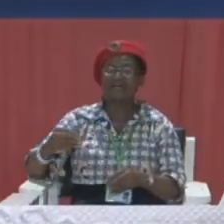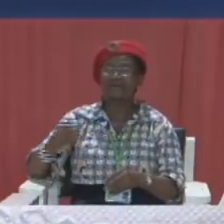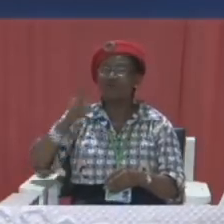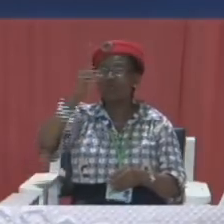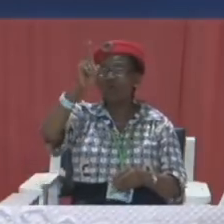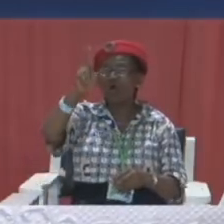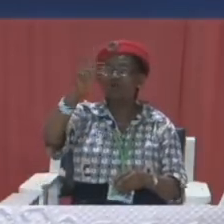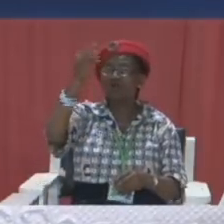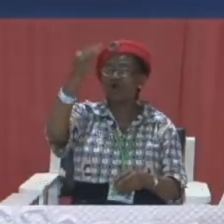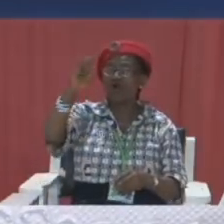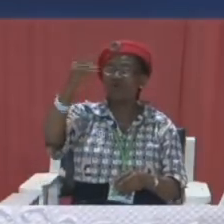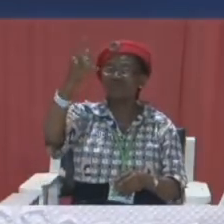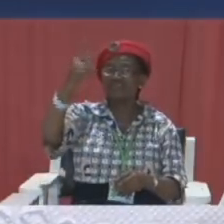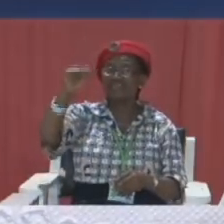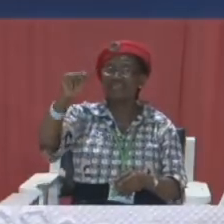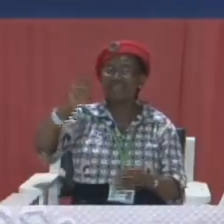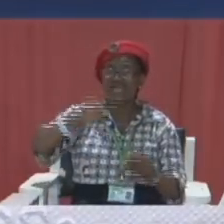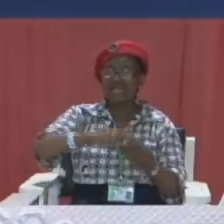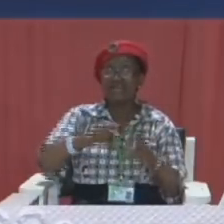is called gladness.